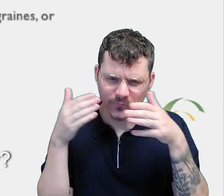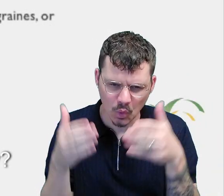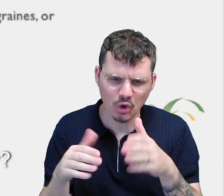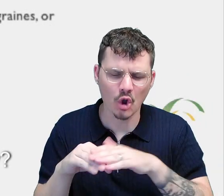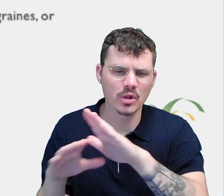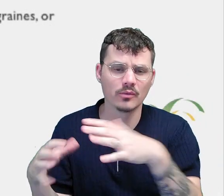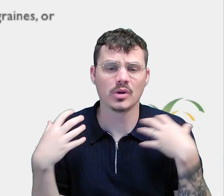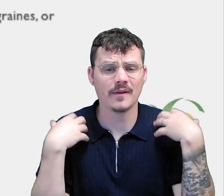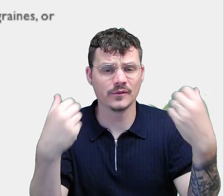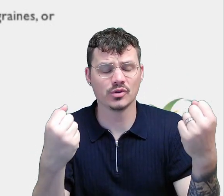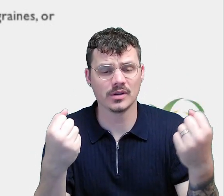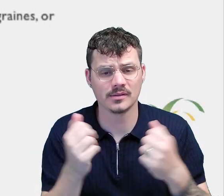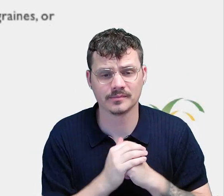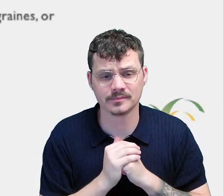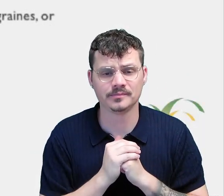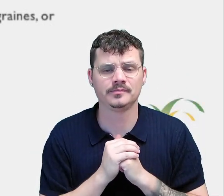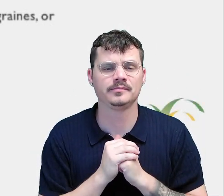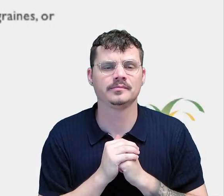on recovery?